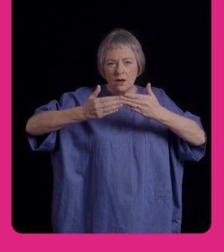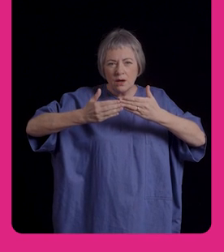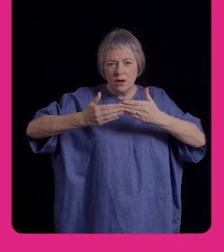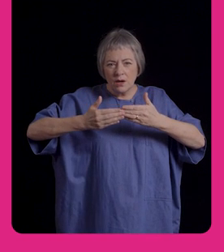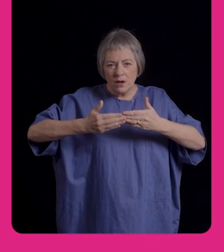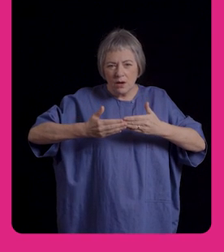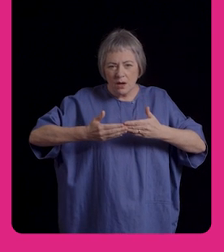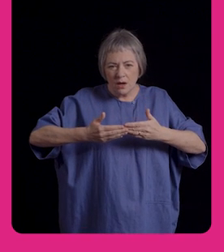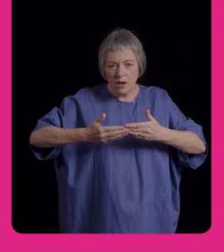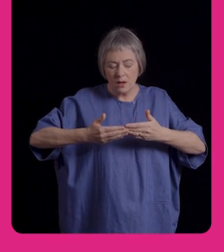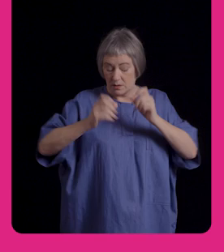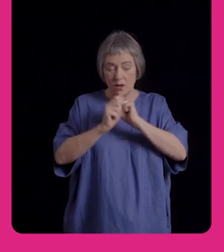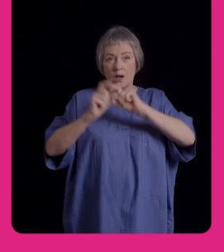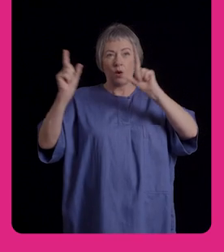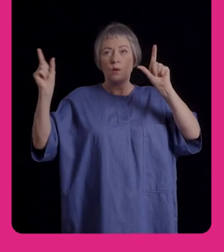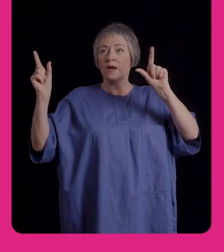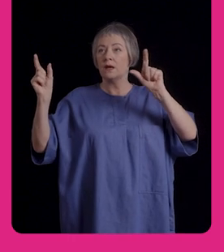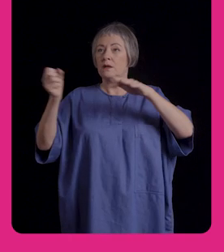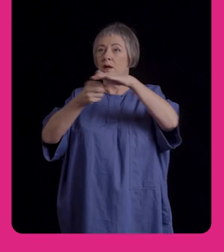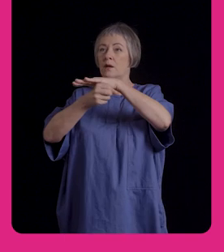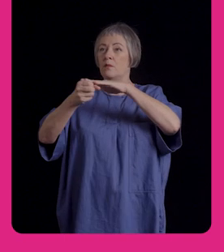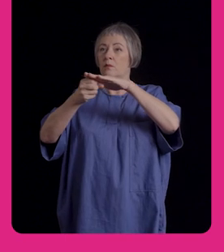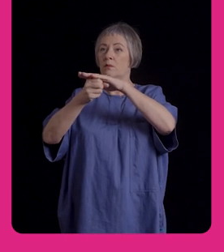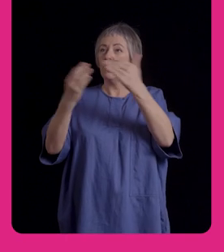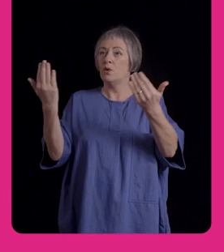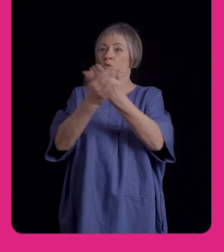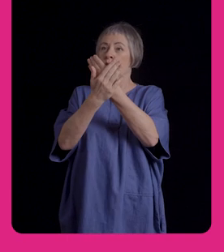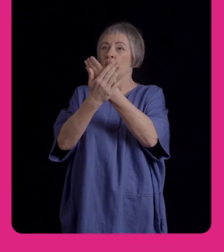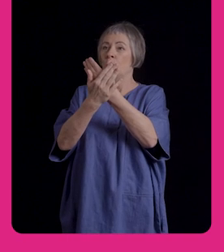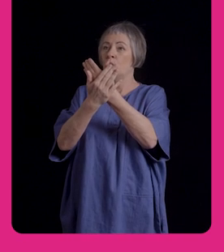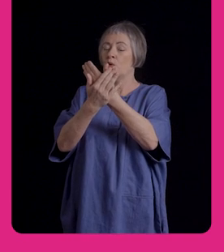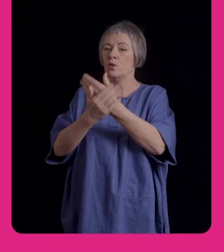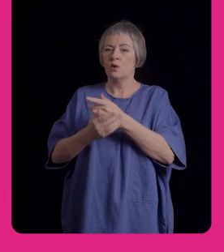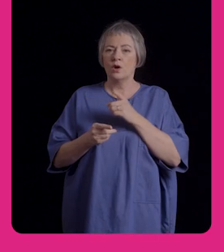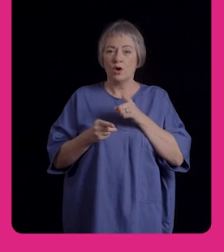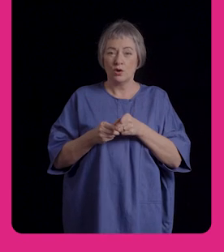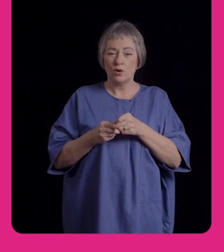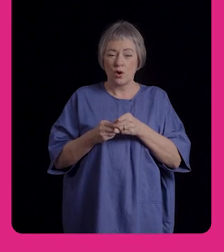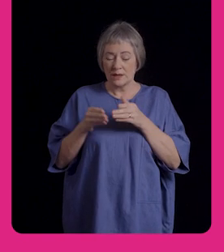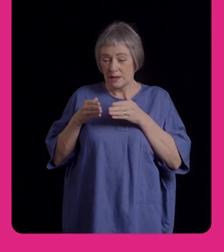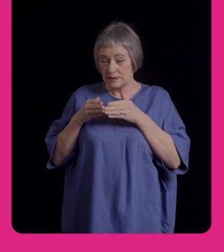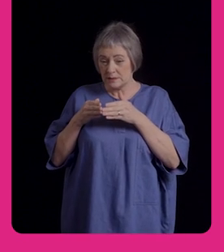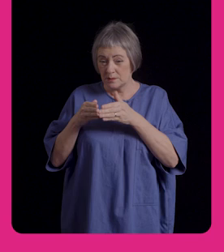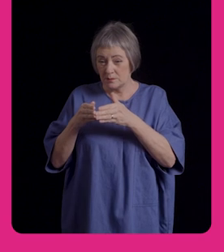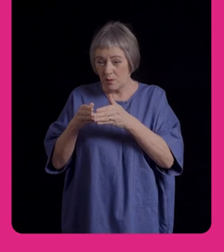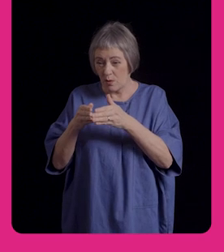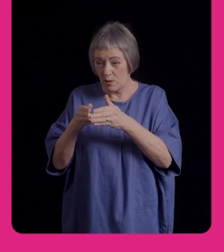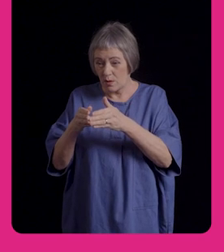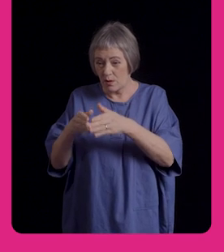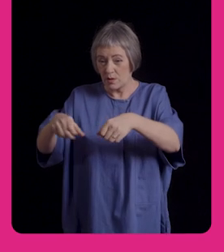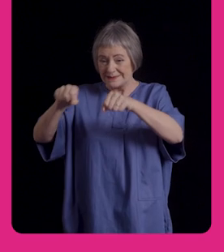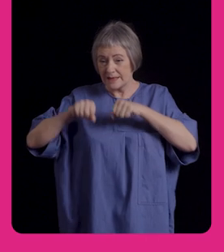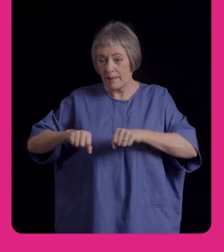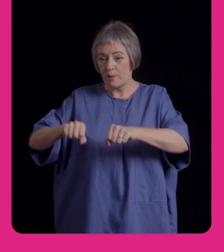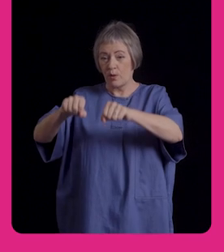happened, you have awakened somewhere new. You are on a very small